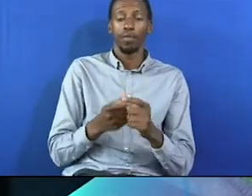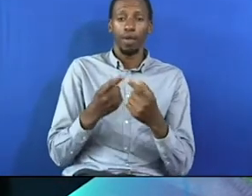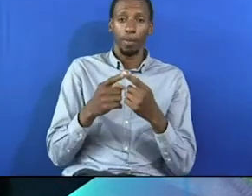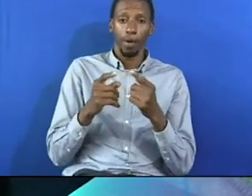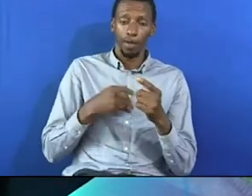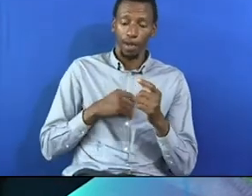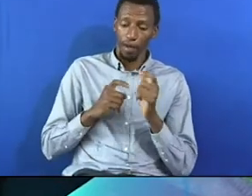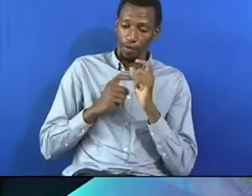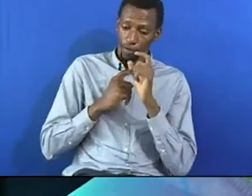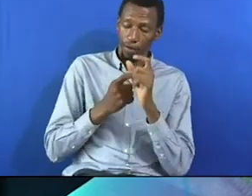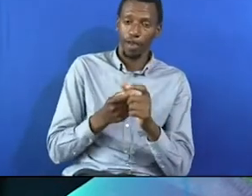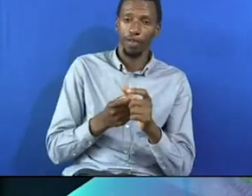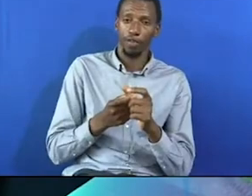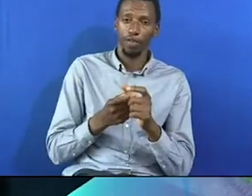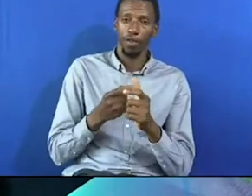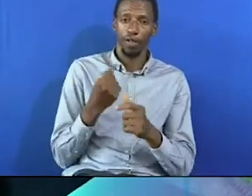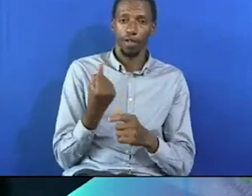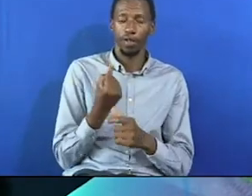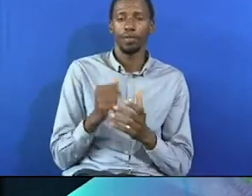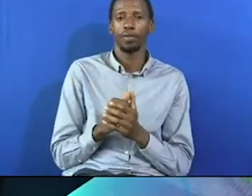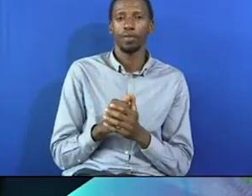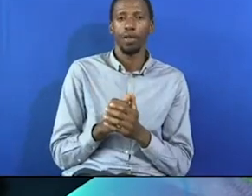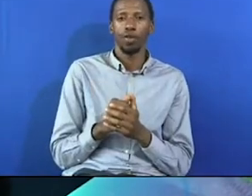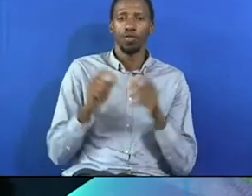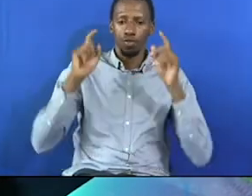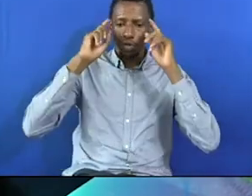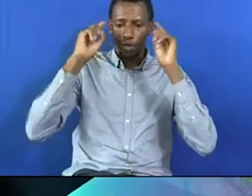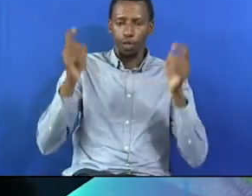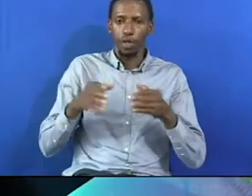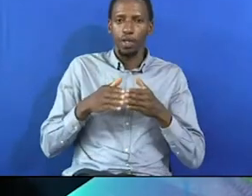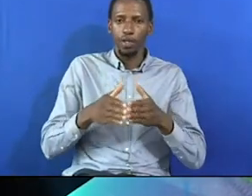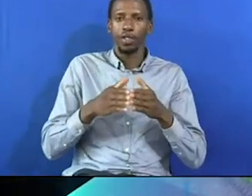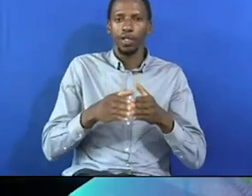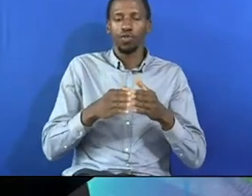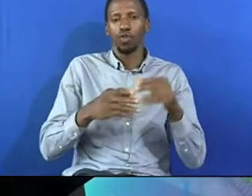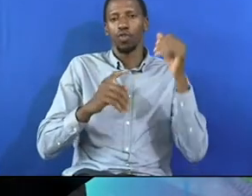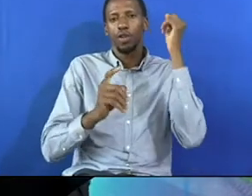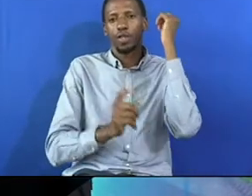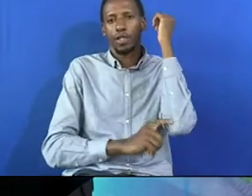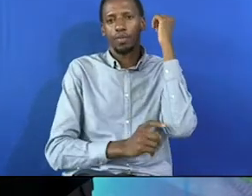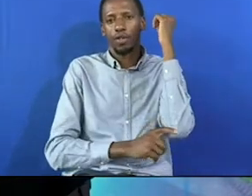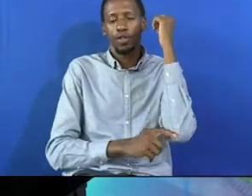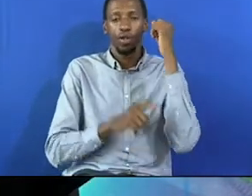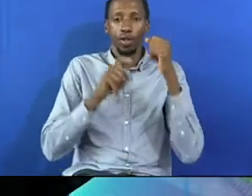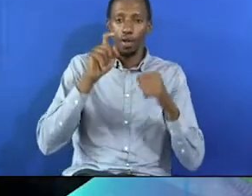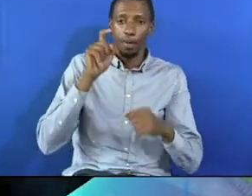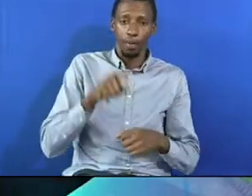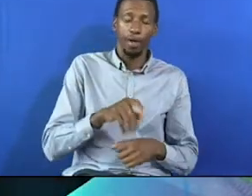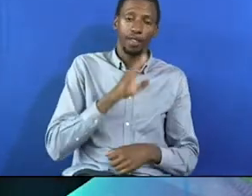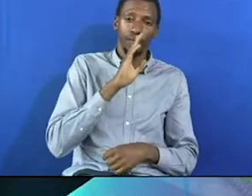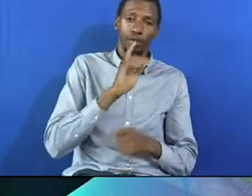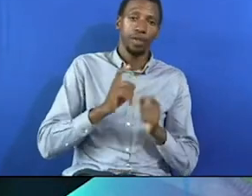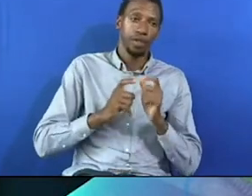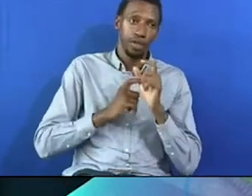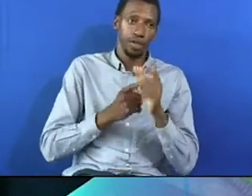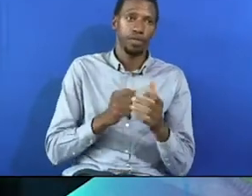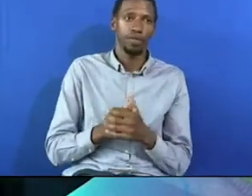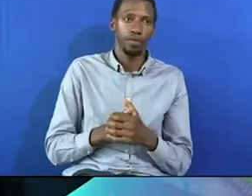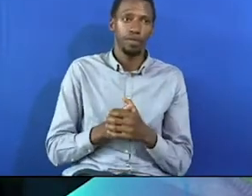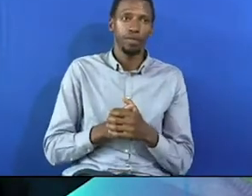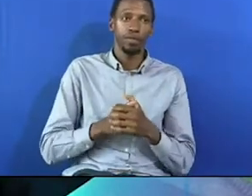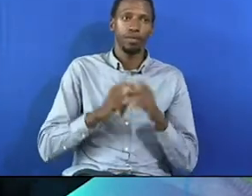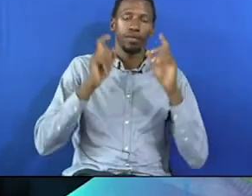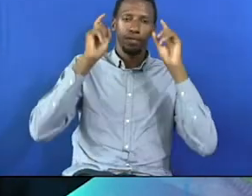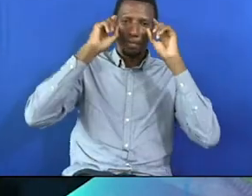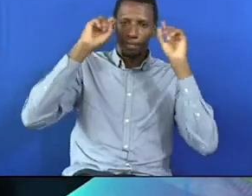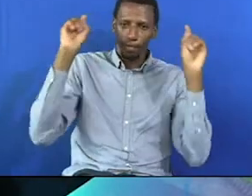To resist sexual temptation, you must be gifted. It's a gift. To resist accepting